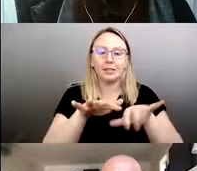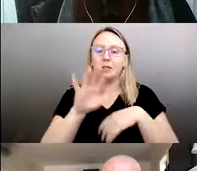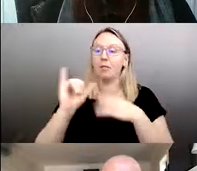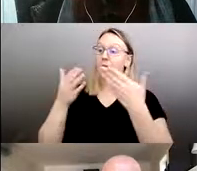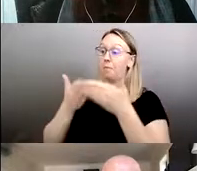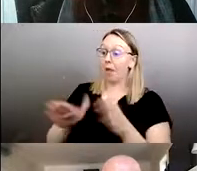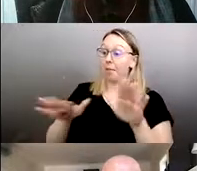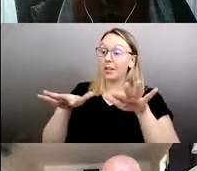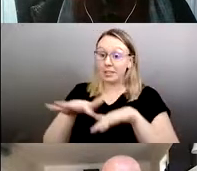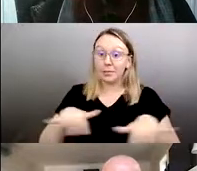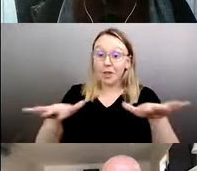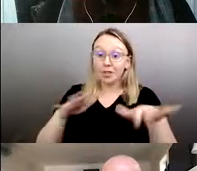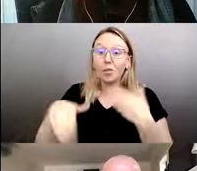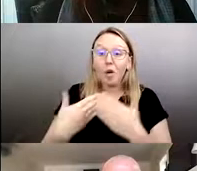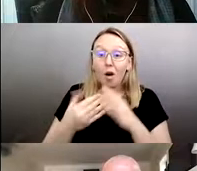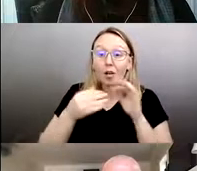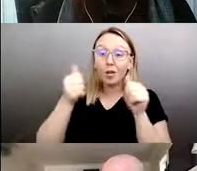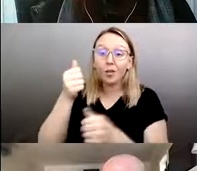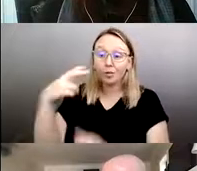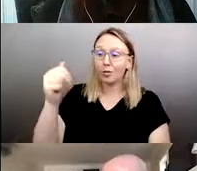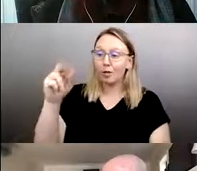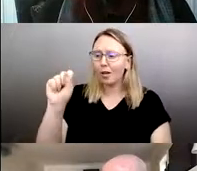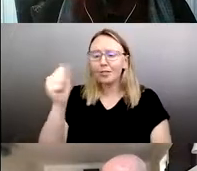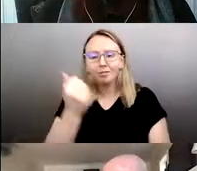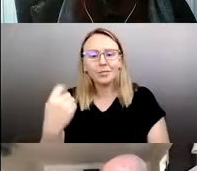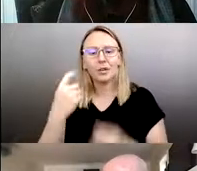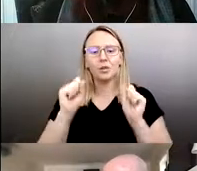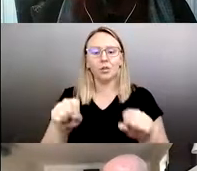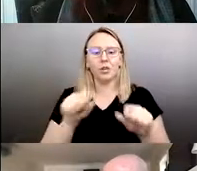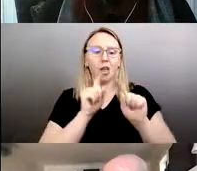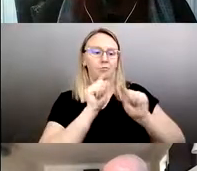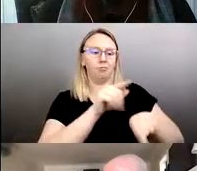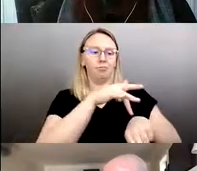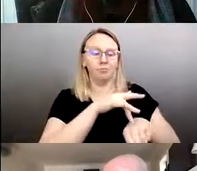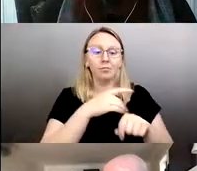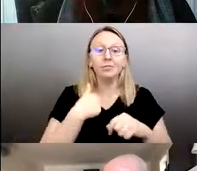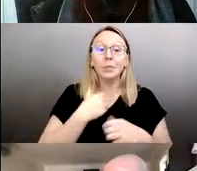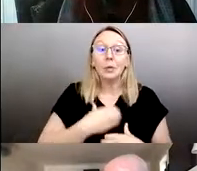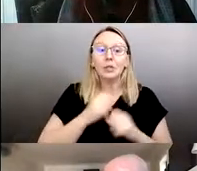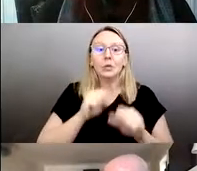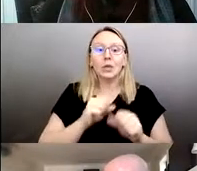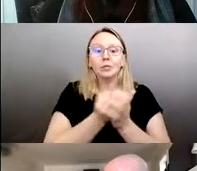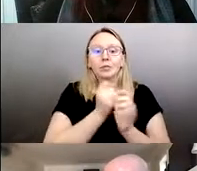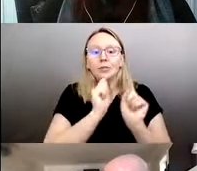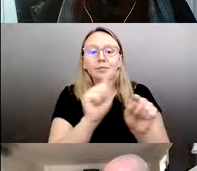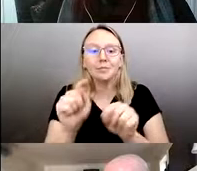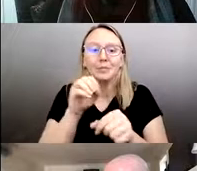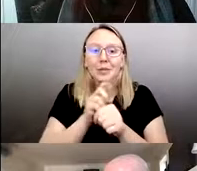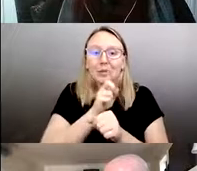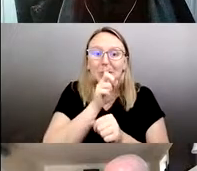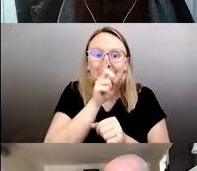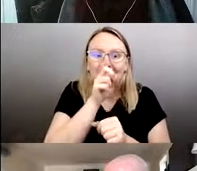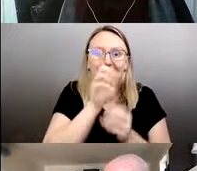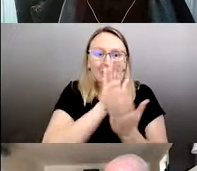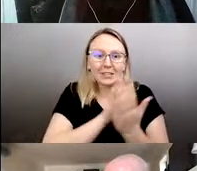I hope we can all actually venture out into the real world and visit these incredible museums in person, many of which are open now